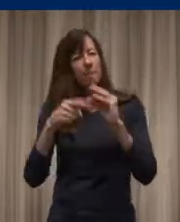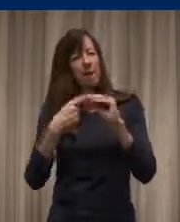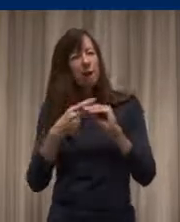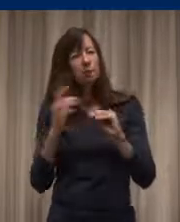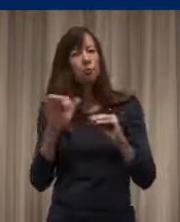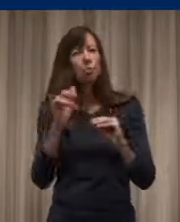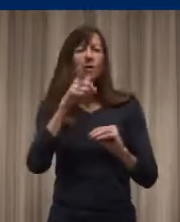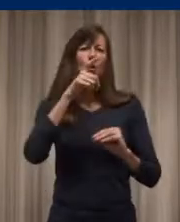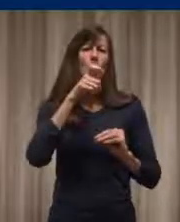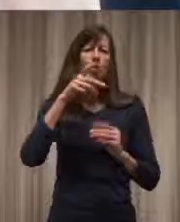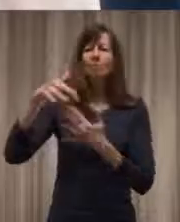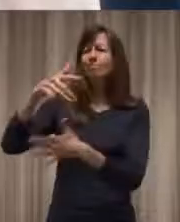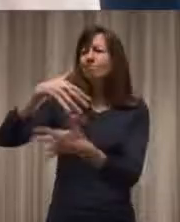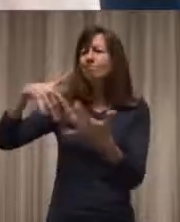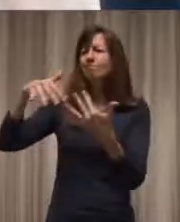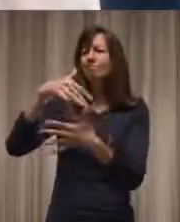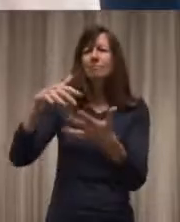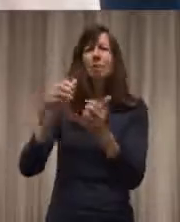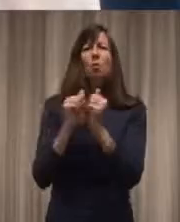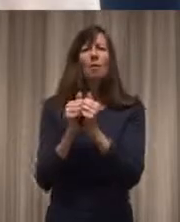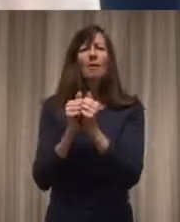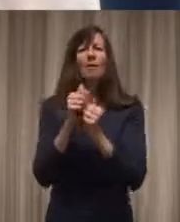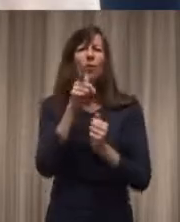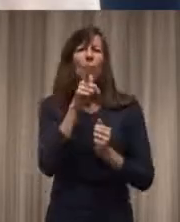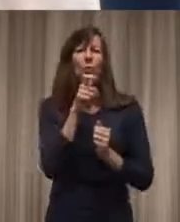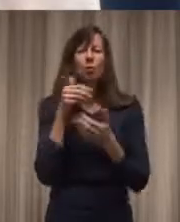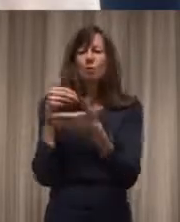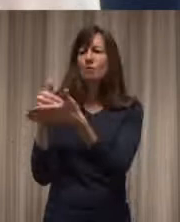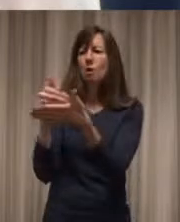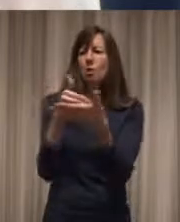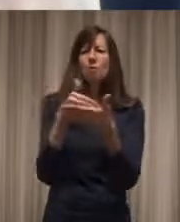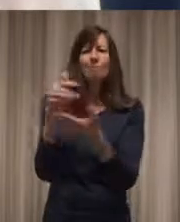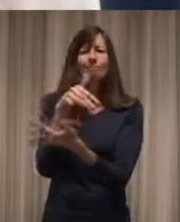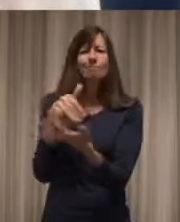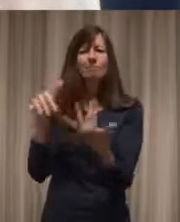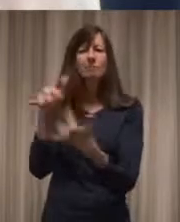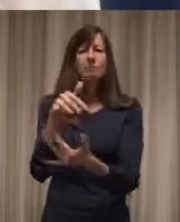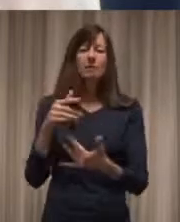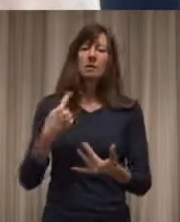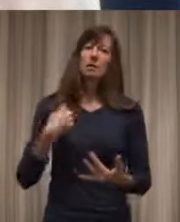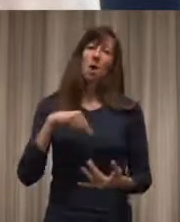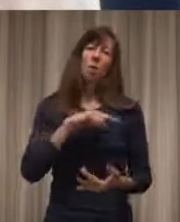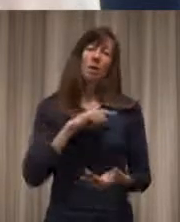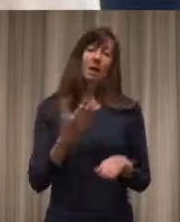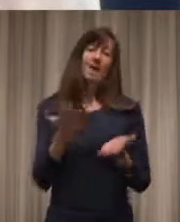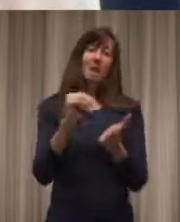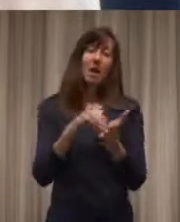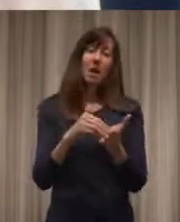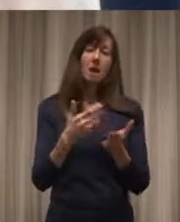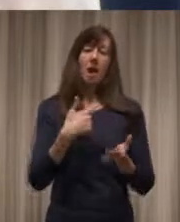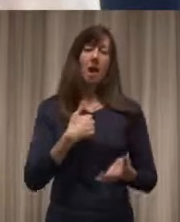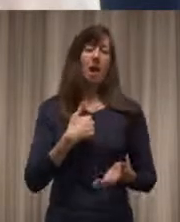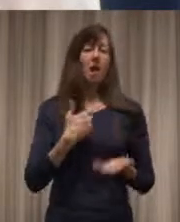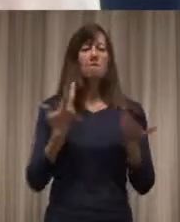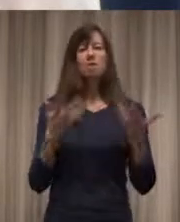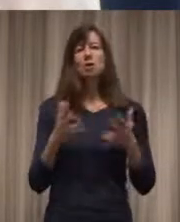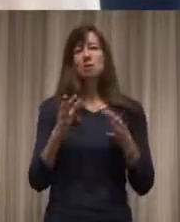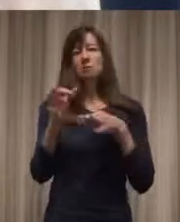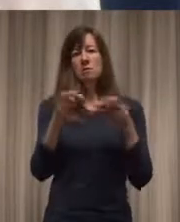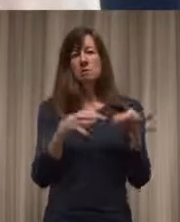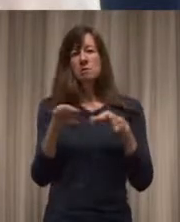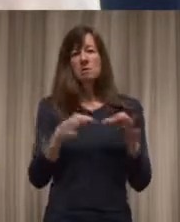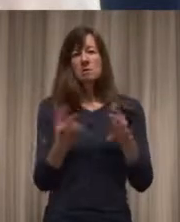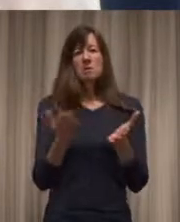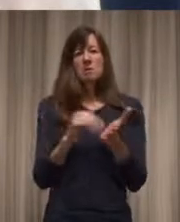I've talked about it over and over, but we now know that because, and this is something I probably haven't talked enough about,